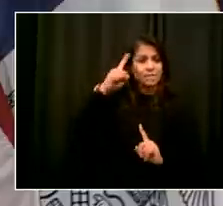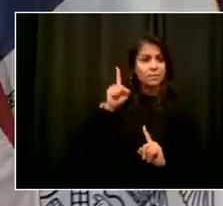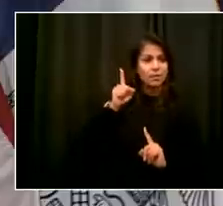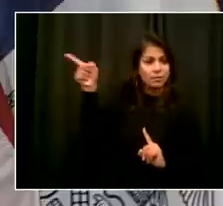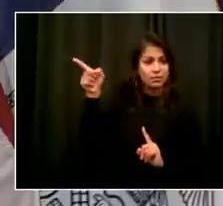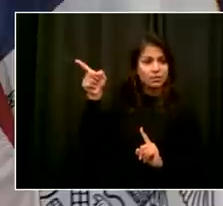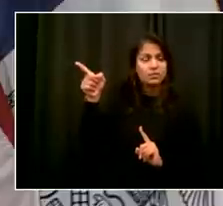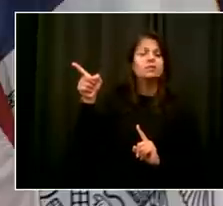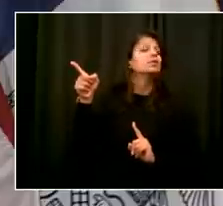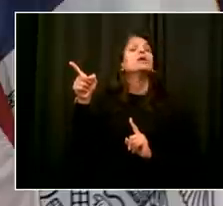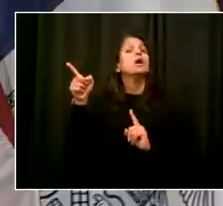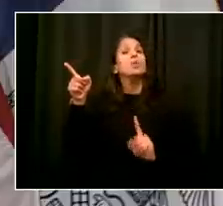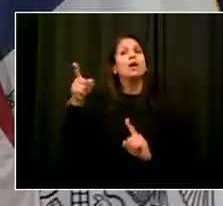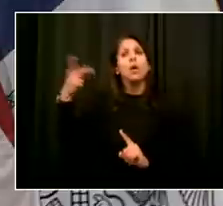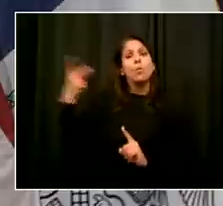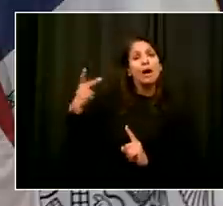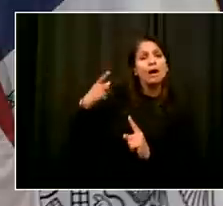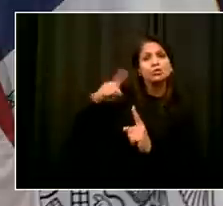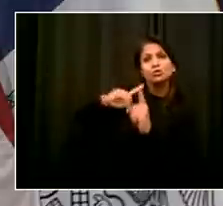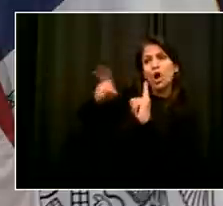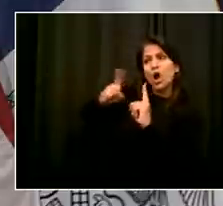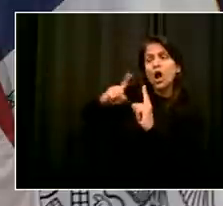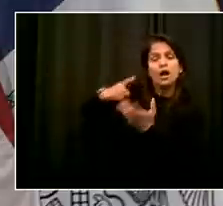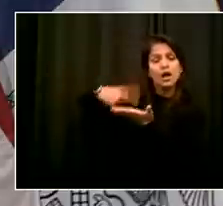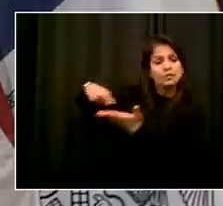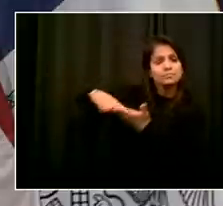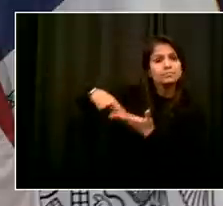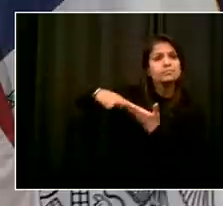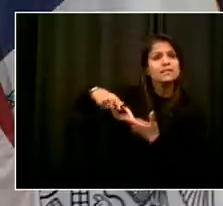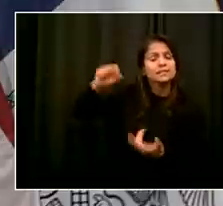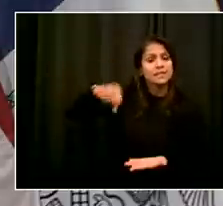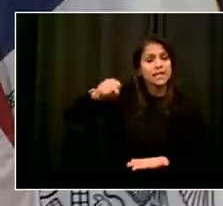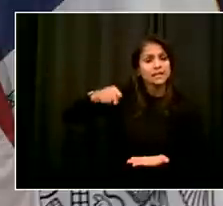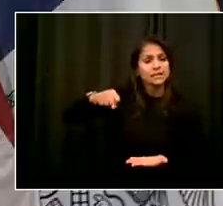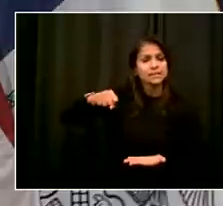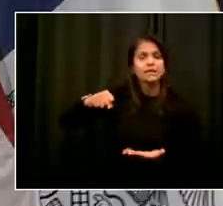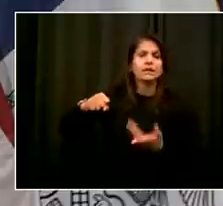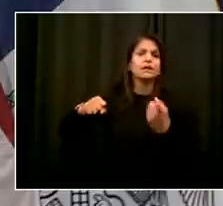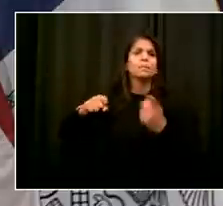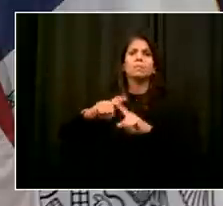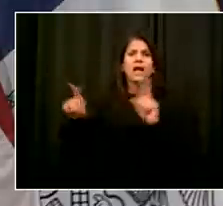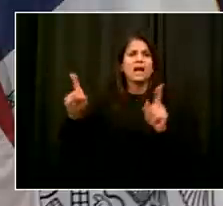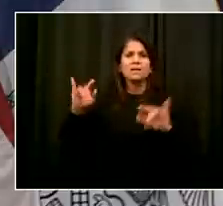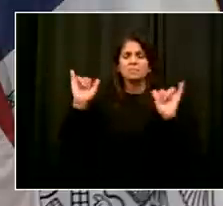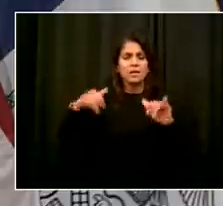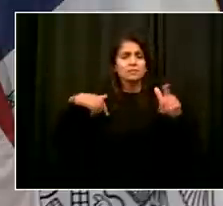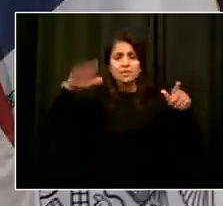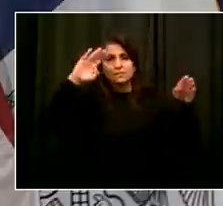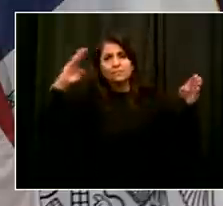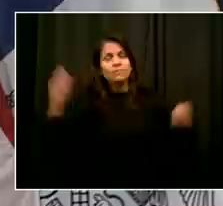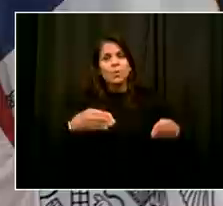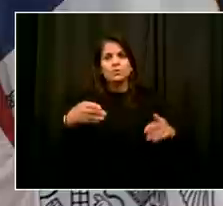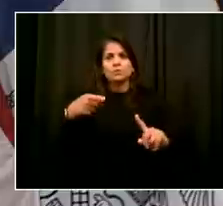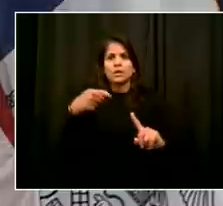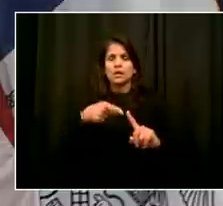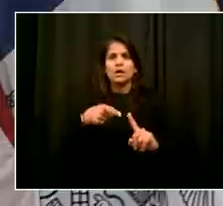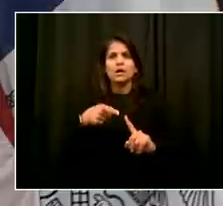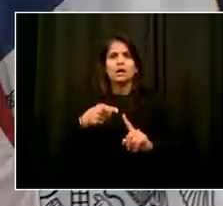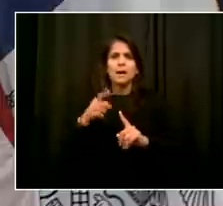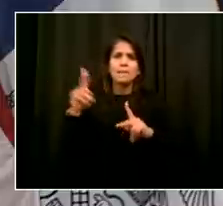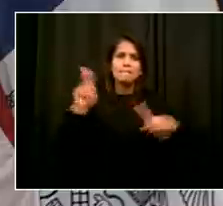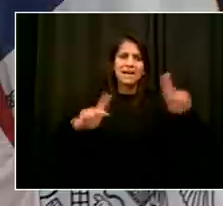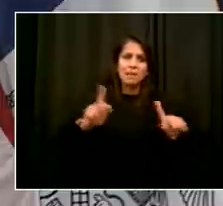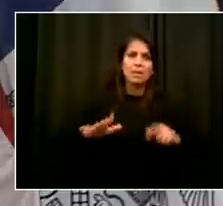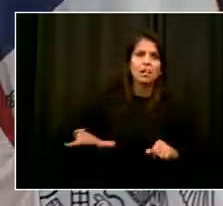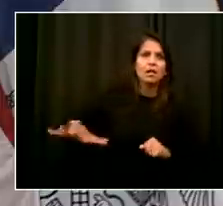Everyone's focused on health and safety, and also obviously focused on people's livelihoods. We're really aware of how much pain